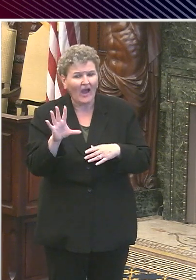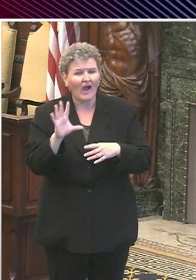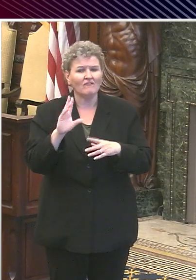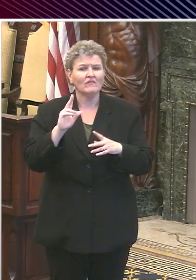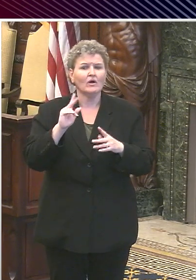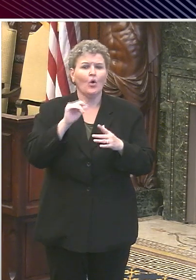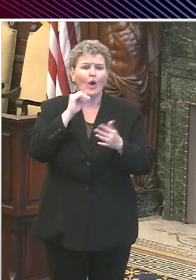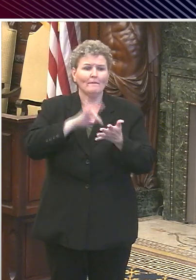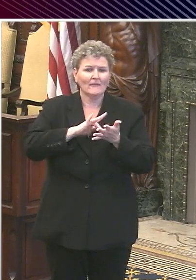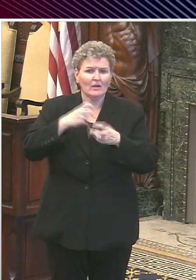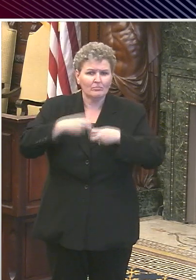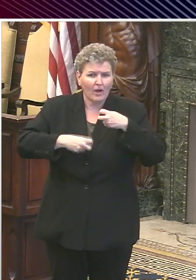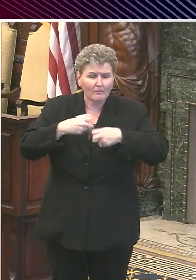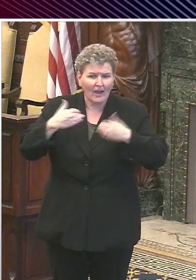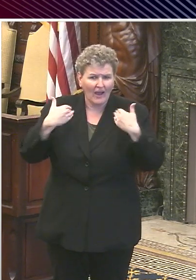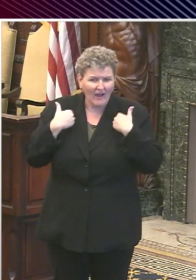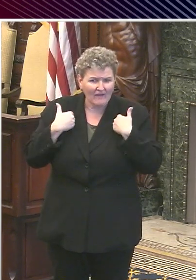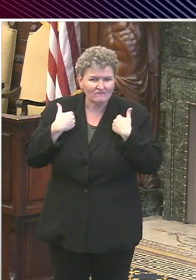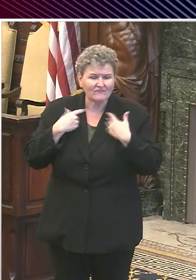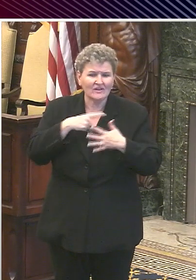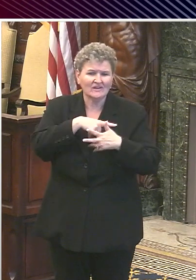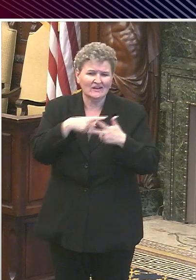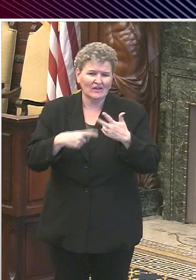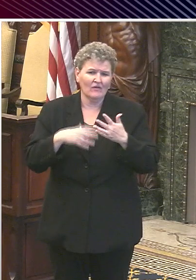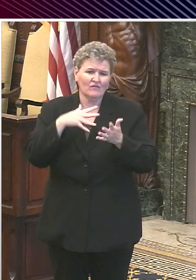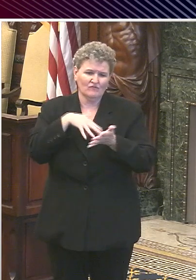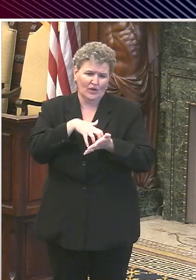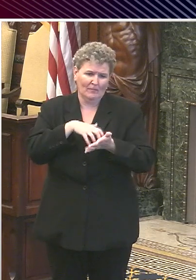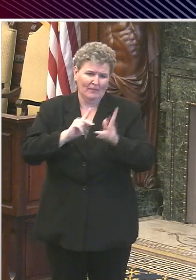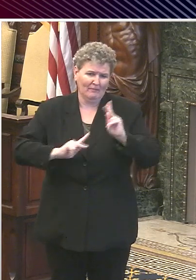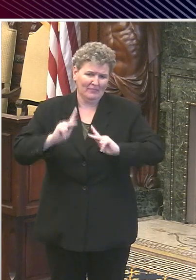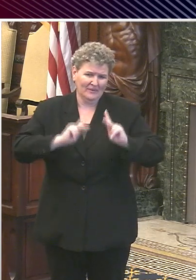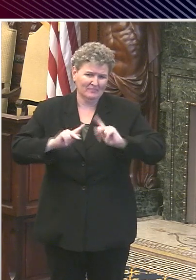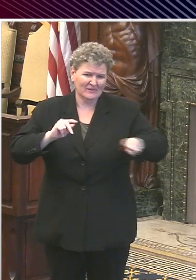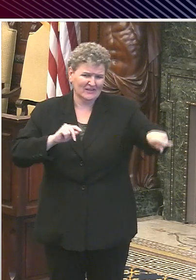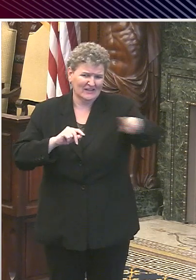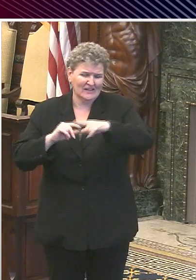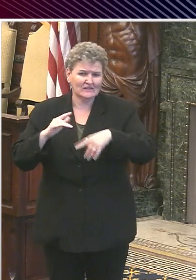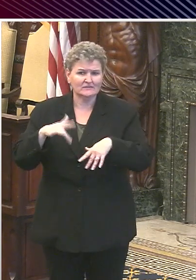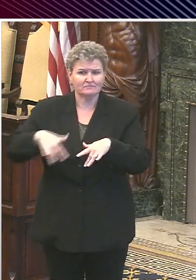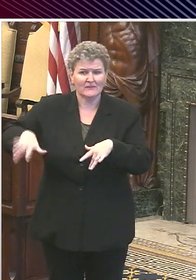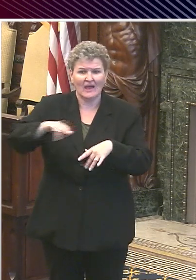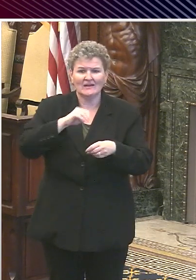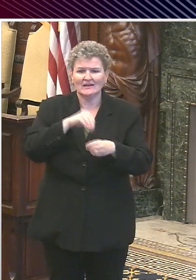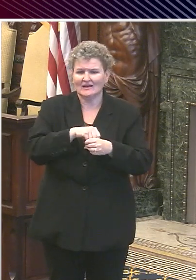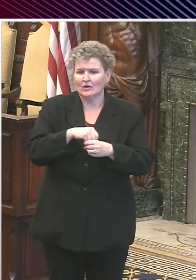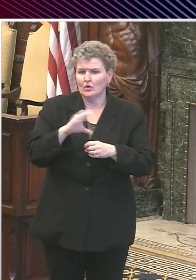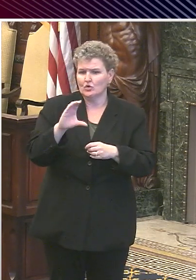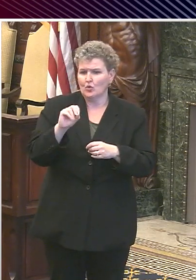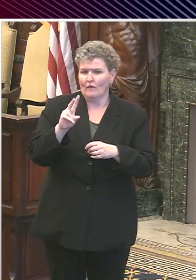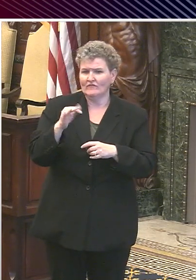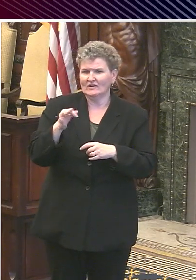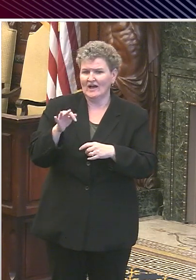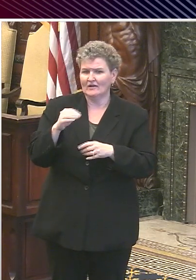medical conditions, we have space available at our COVID prevention sites. And